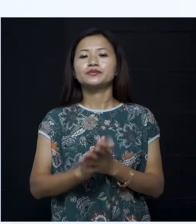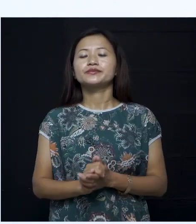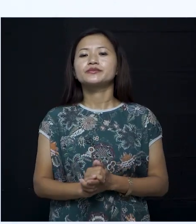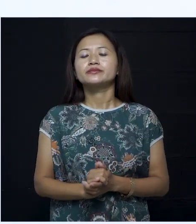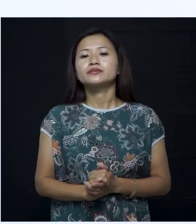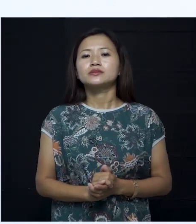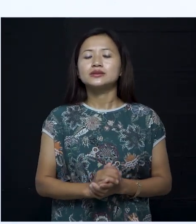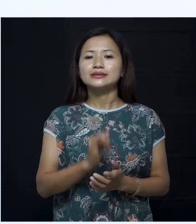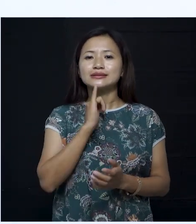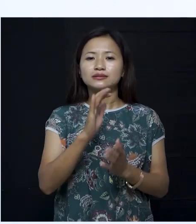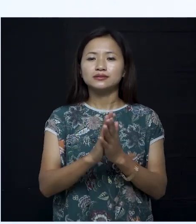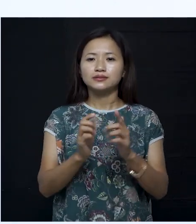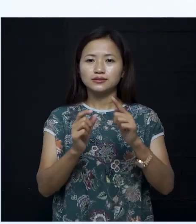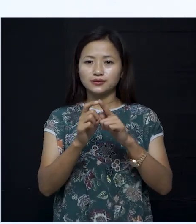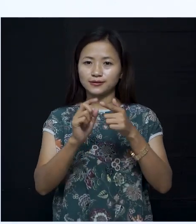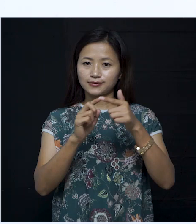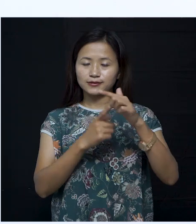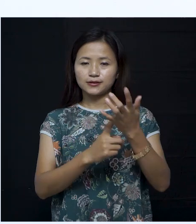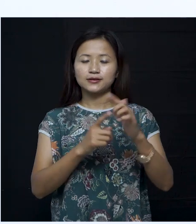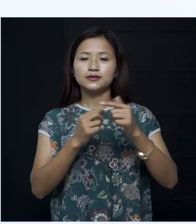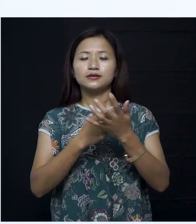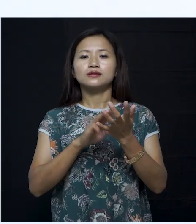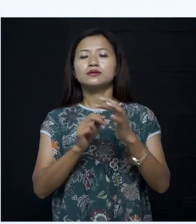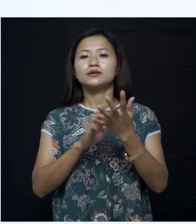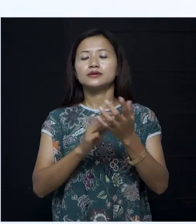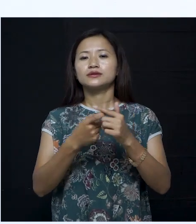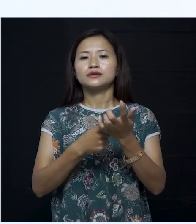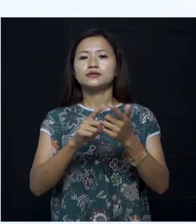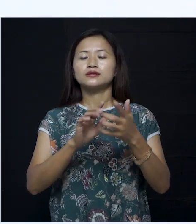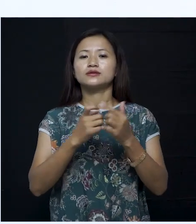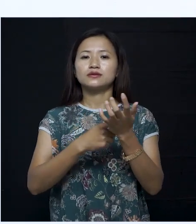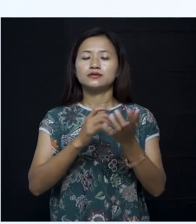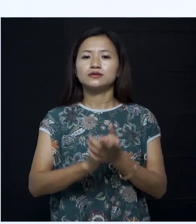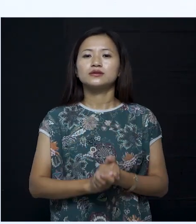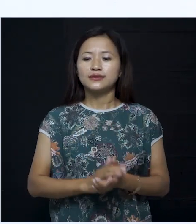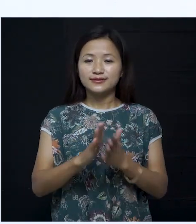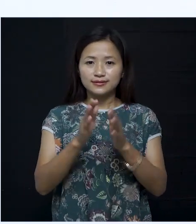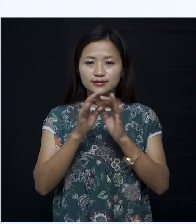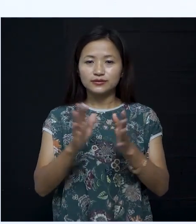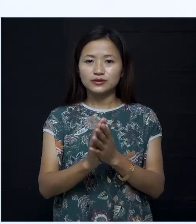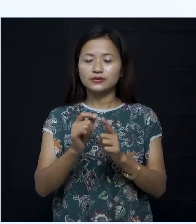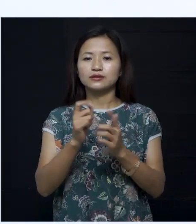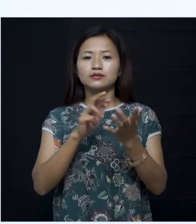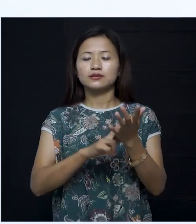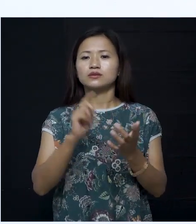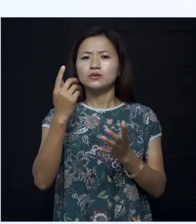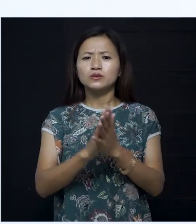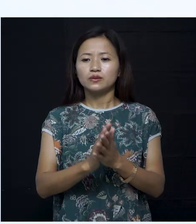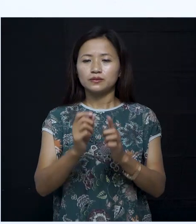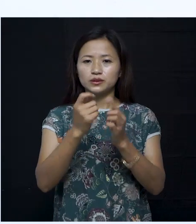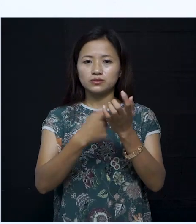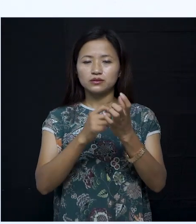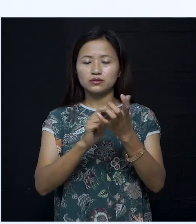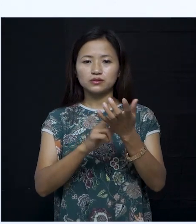worksheet 1 is determiners. Okay, determiners are words that specify a noun or a pronoun, and this work